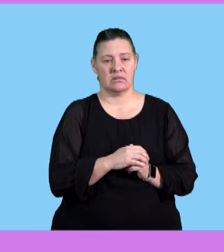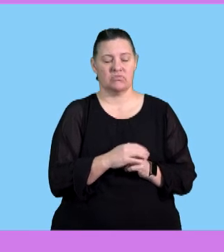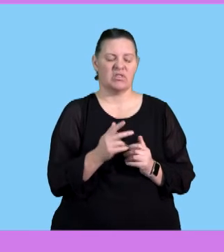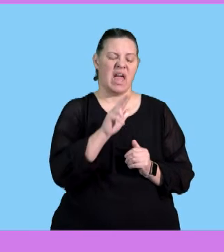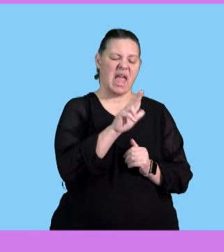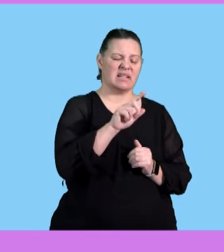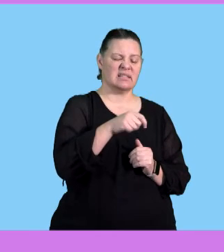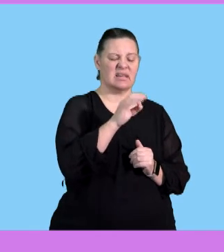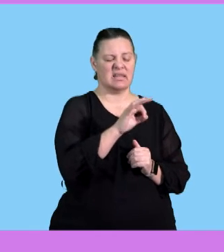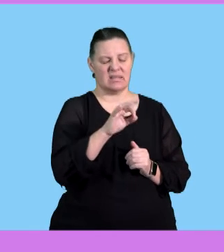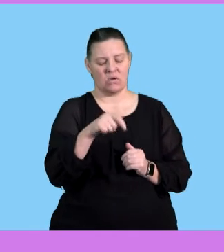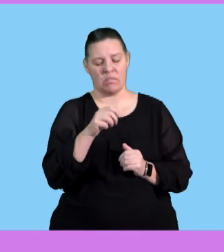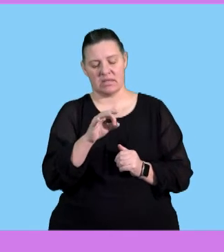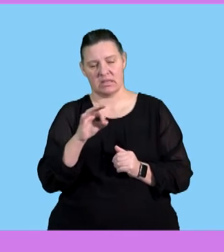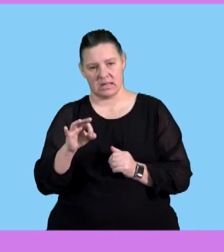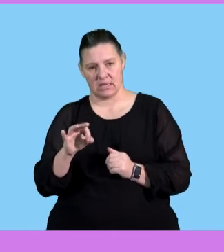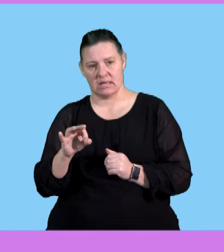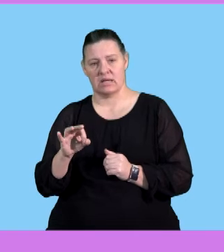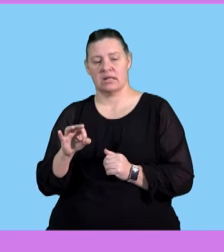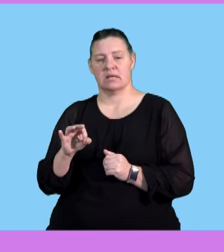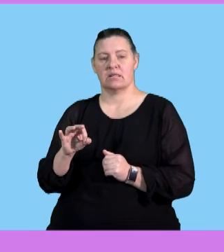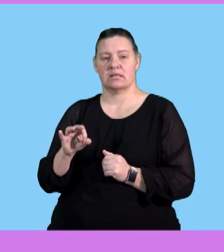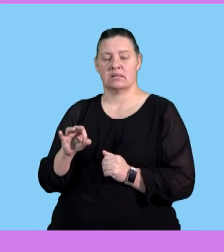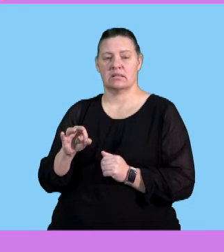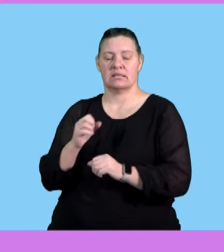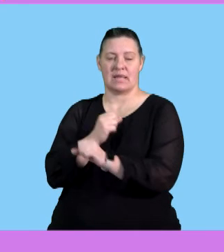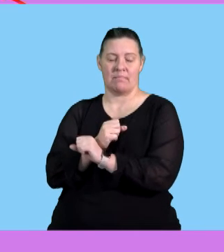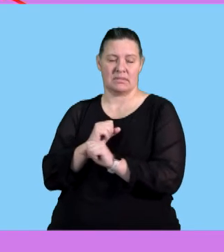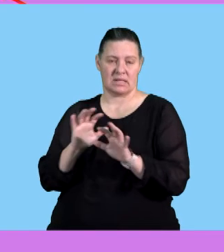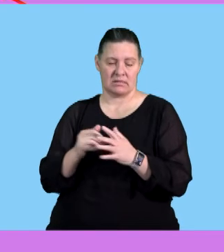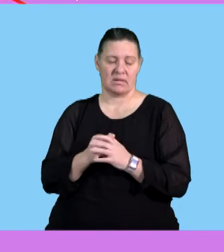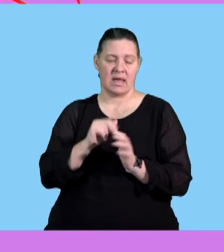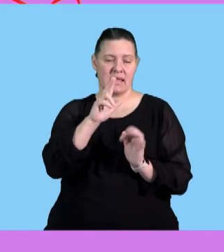833 Rand, 33, and that is